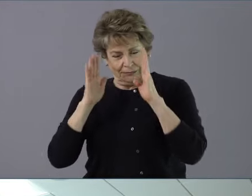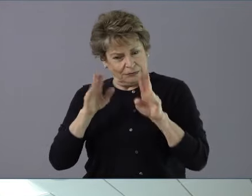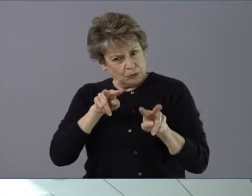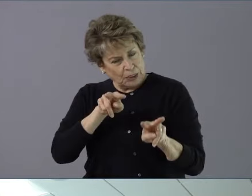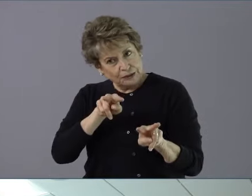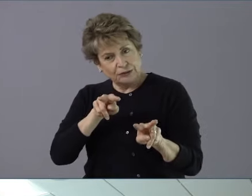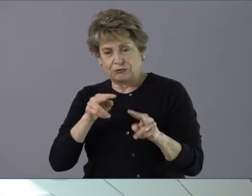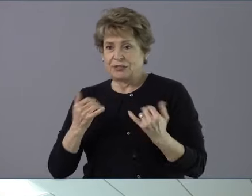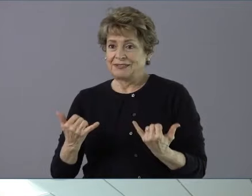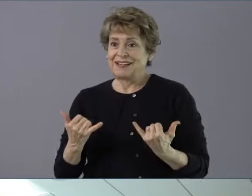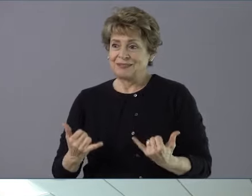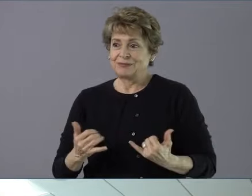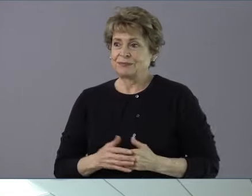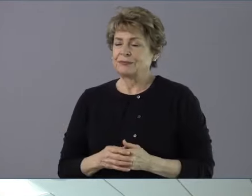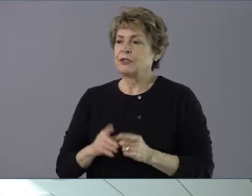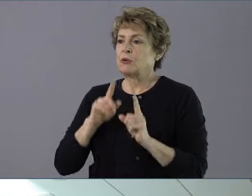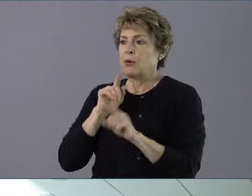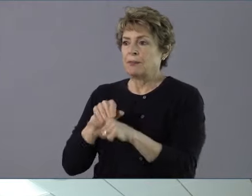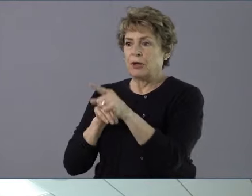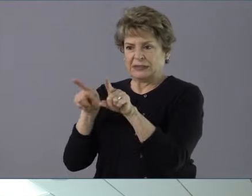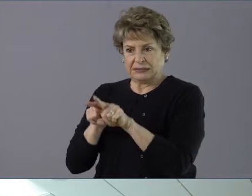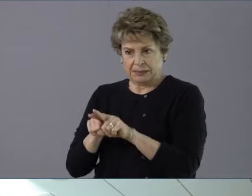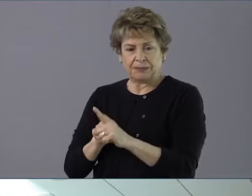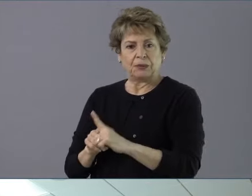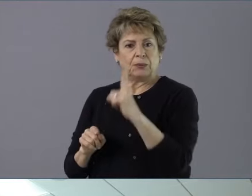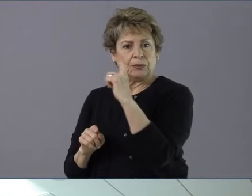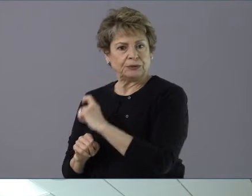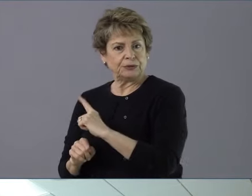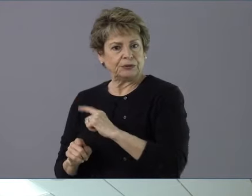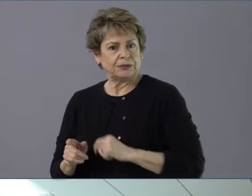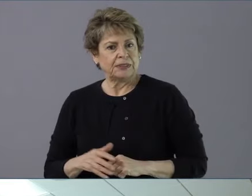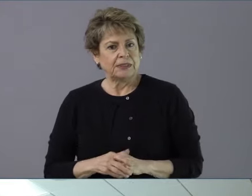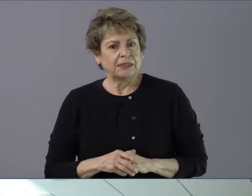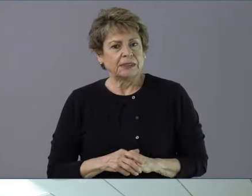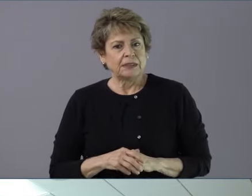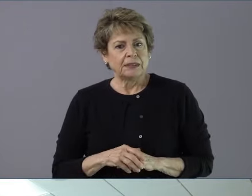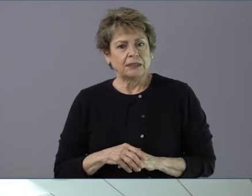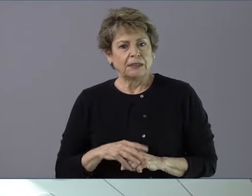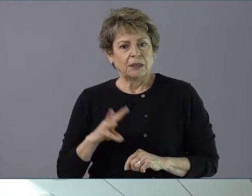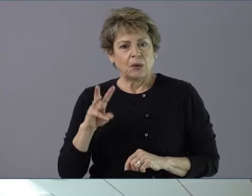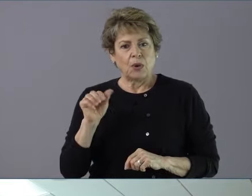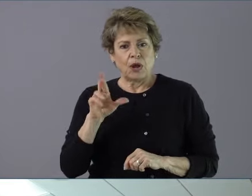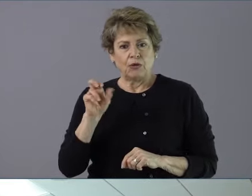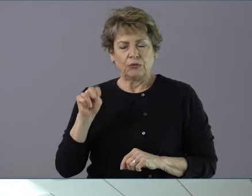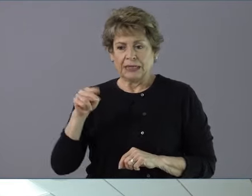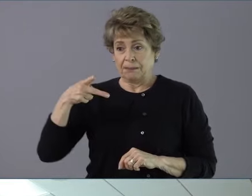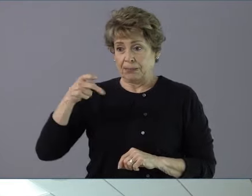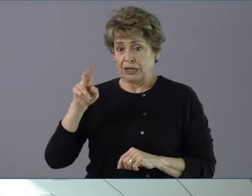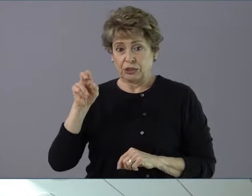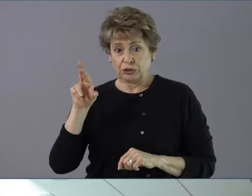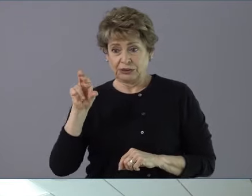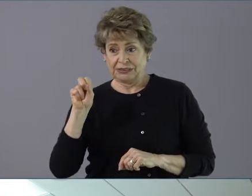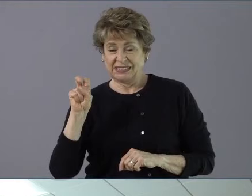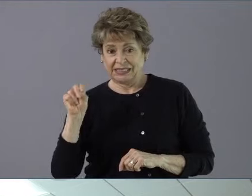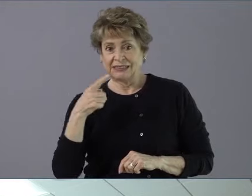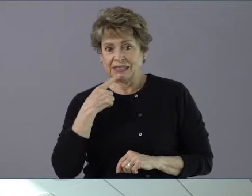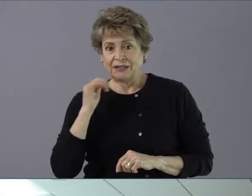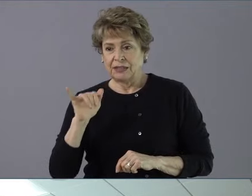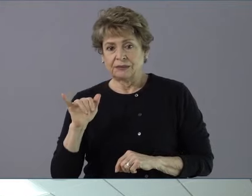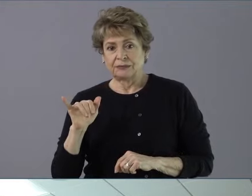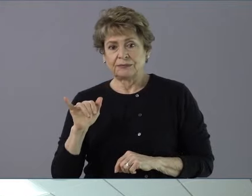back to work, though, I think it was House Majority Leader Warren Peterson previously commented that people would go back to work when unemployment insurance